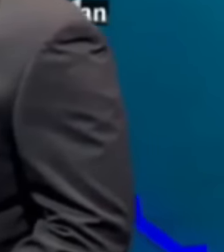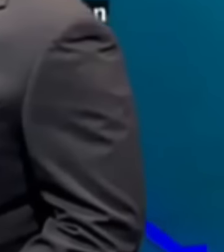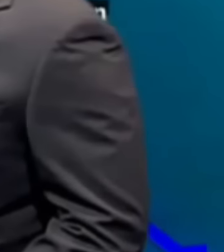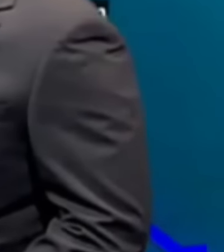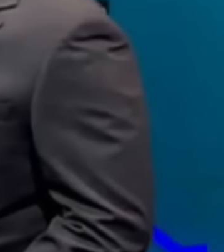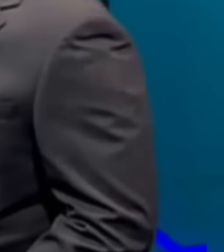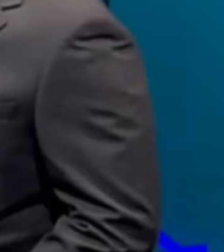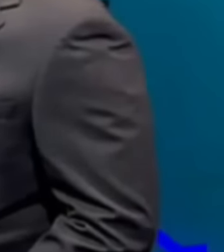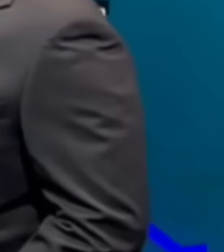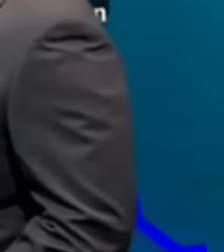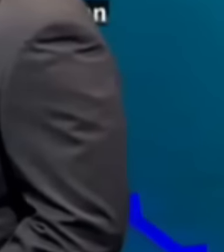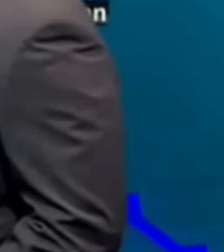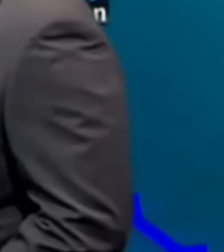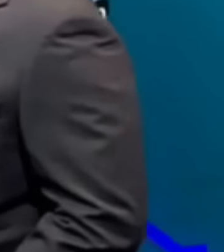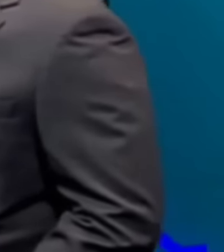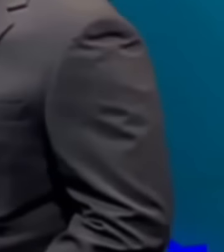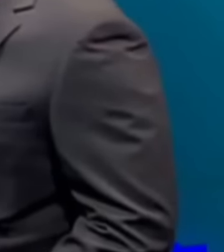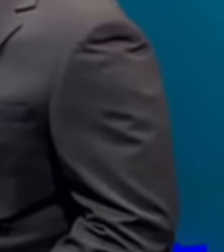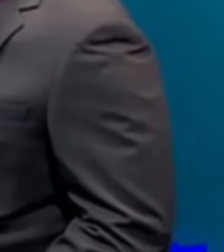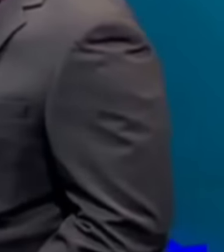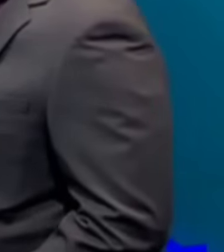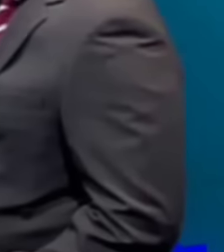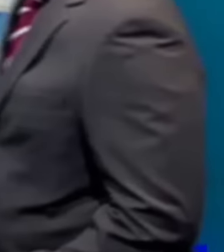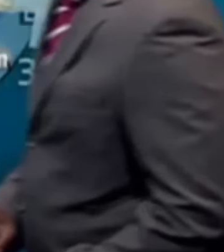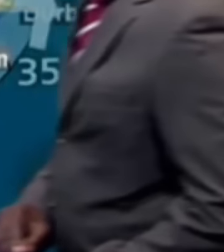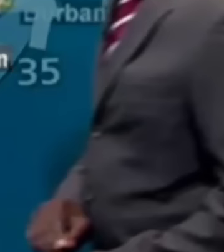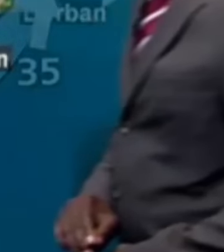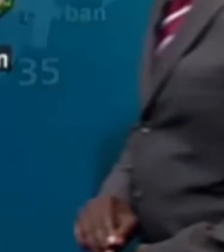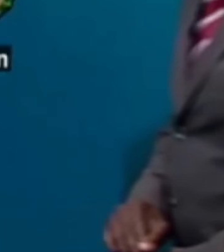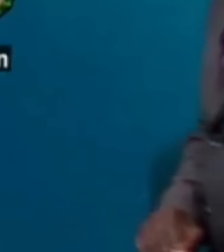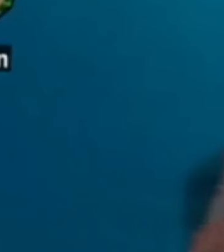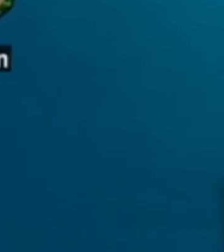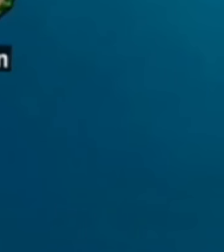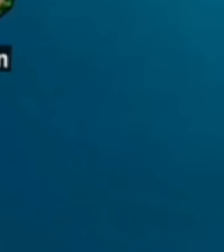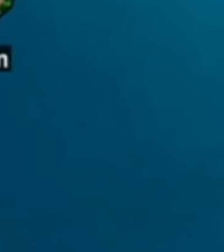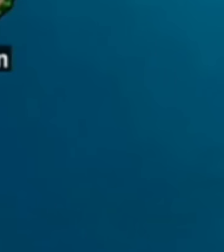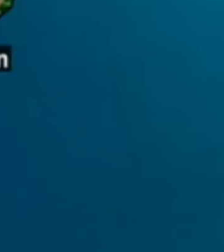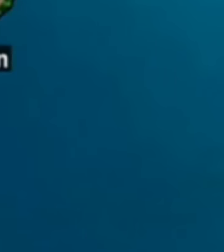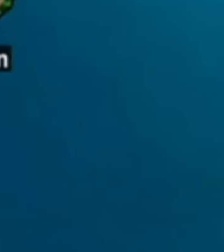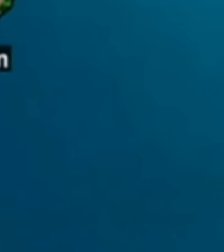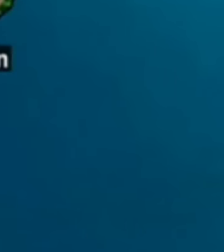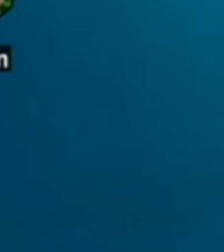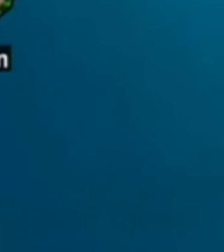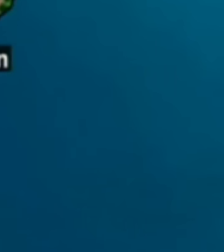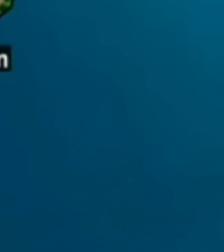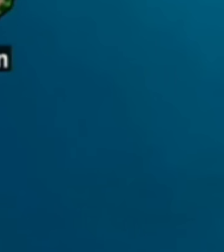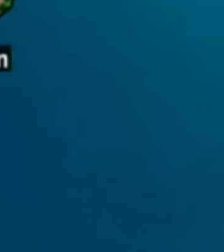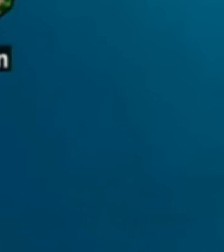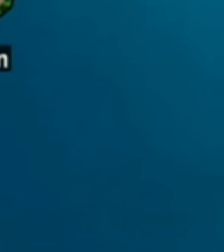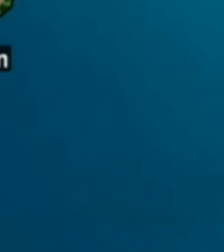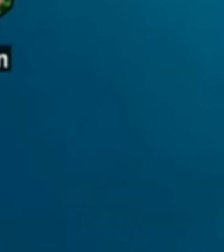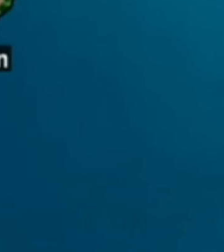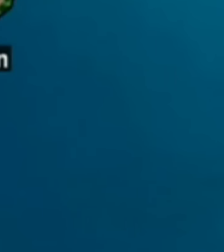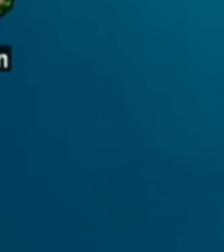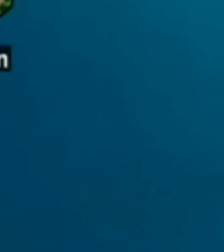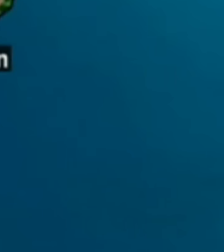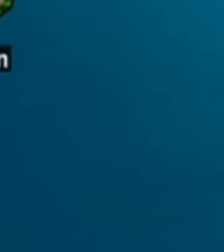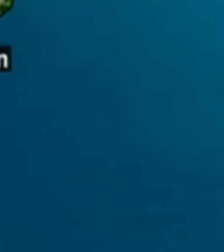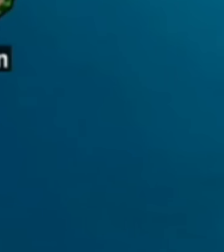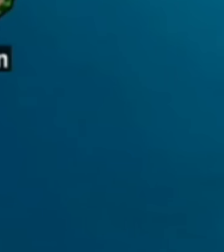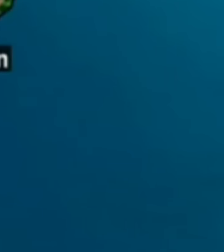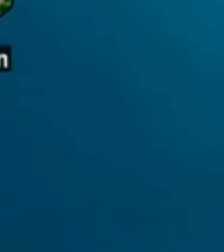teng le ka hare una ha le kantle hona ha itlebele fela mo saenga ba probably ba tse tlhokomisa hore pula di tlahle di ka mahadima a kotsi